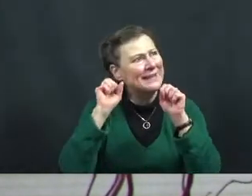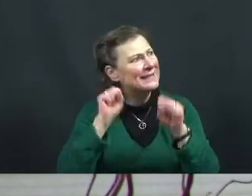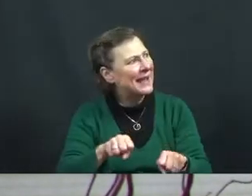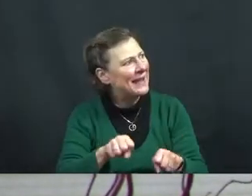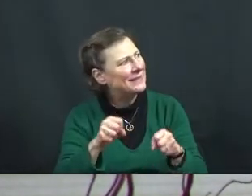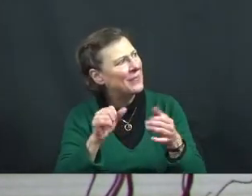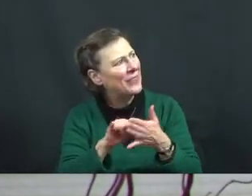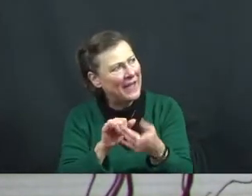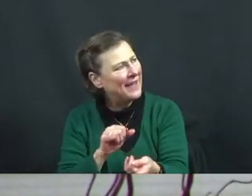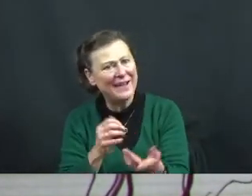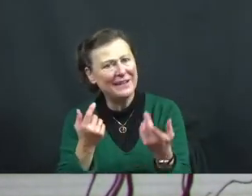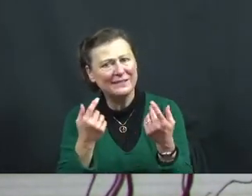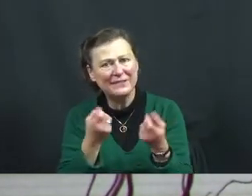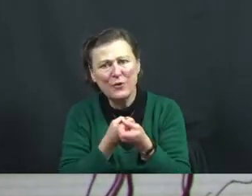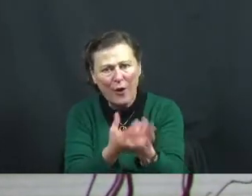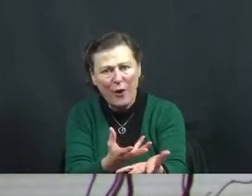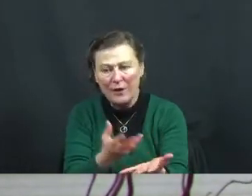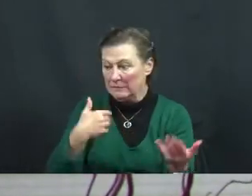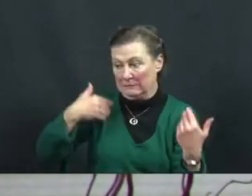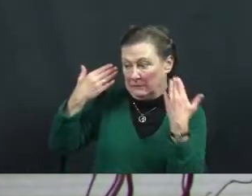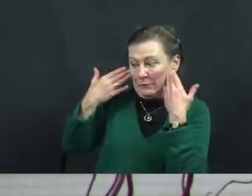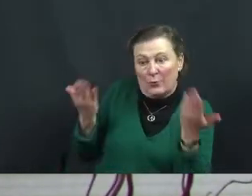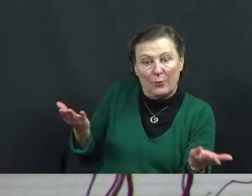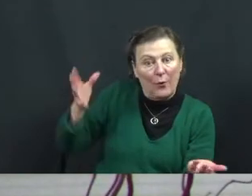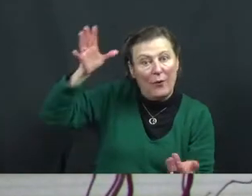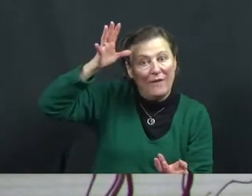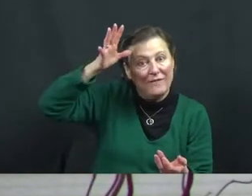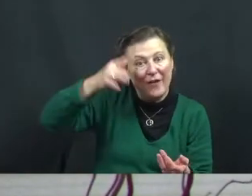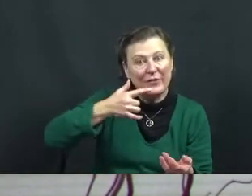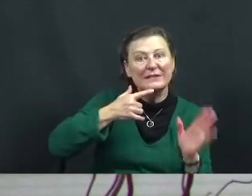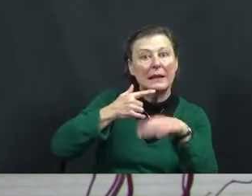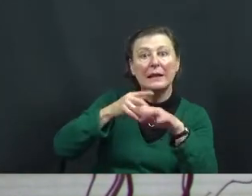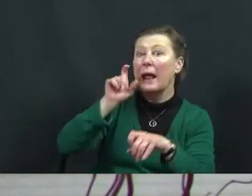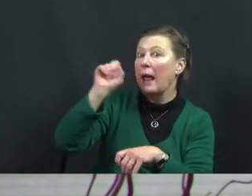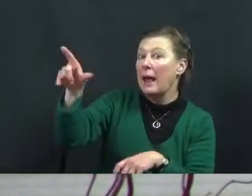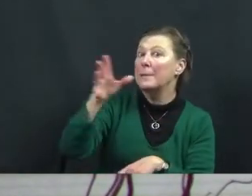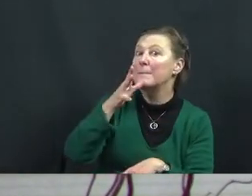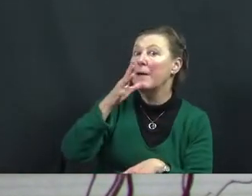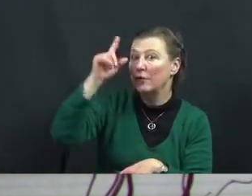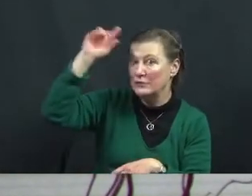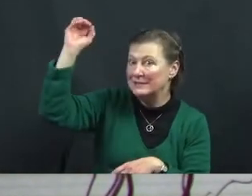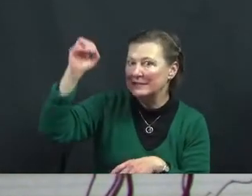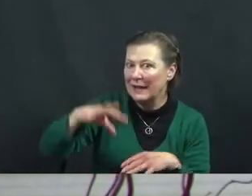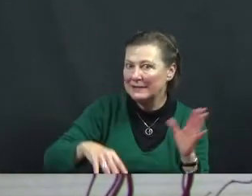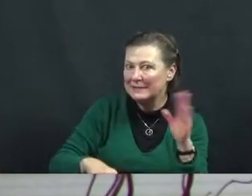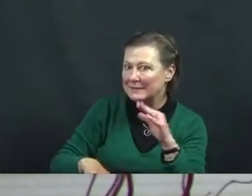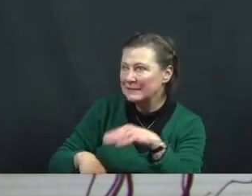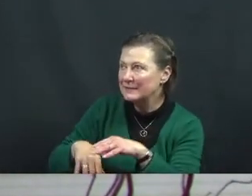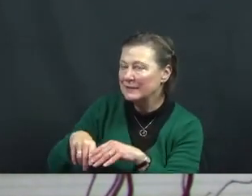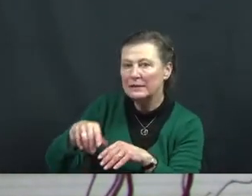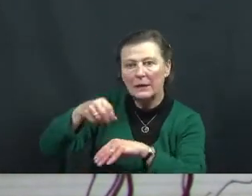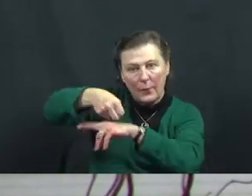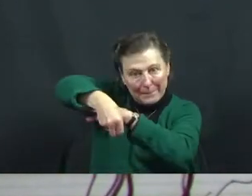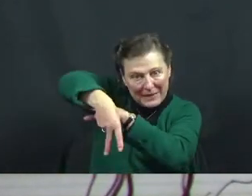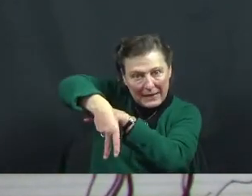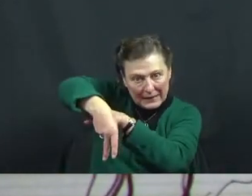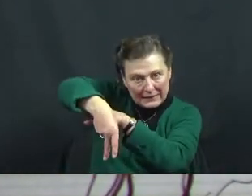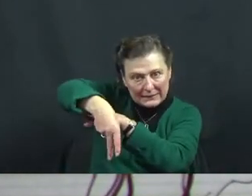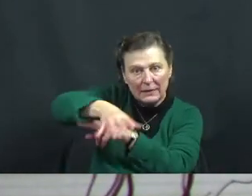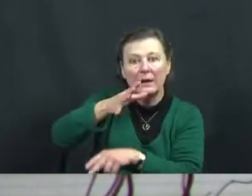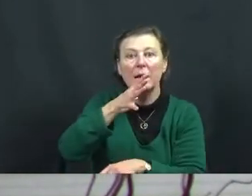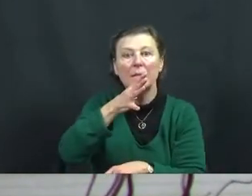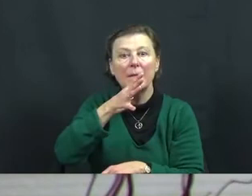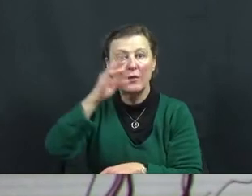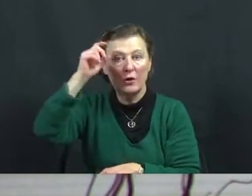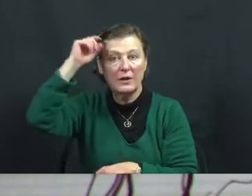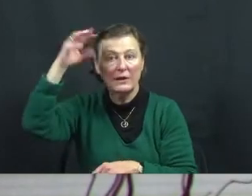asked. "I do not know," he answered. "Let's ask Mother Sun." It was midnight, and Mother